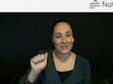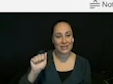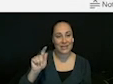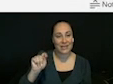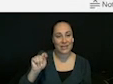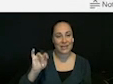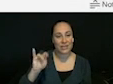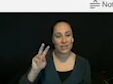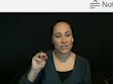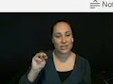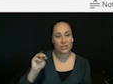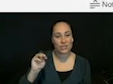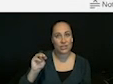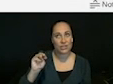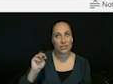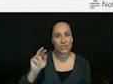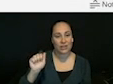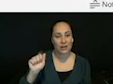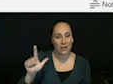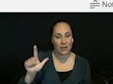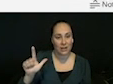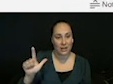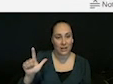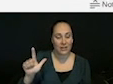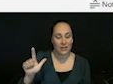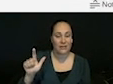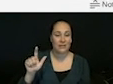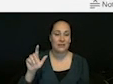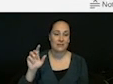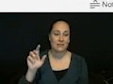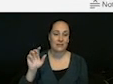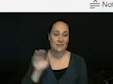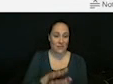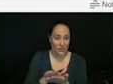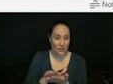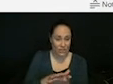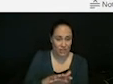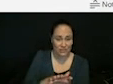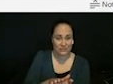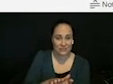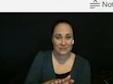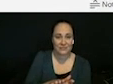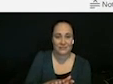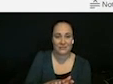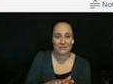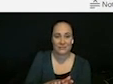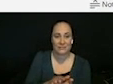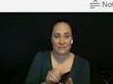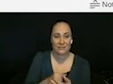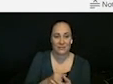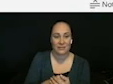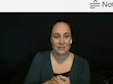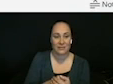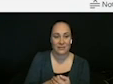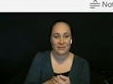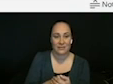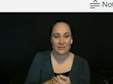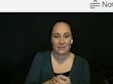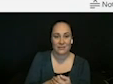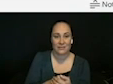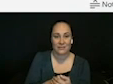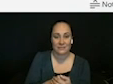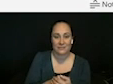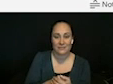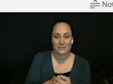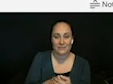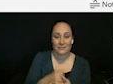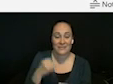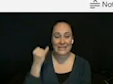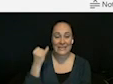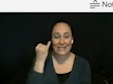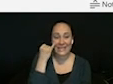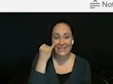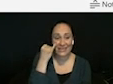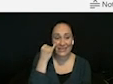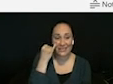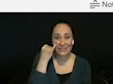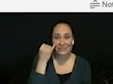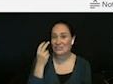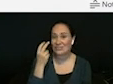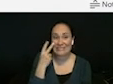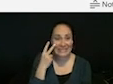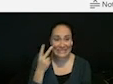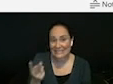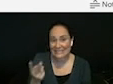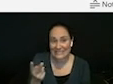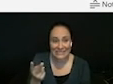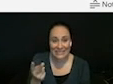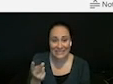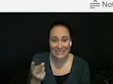around its central axis. And translation is the whole bike moving forward. If you didn't actually see the wheel spinning, right, you would just see a